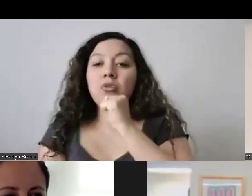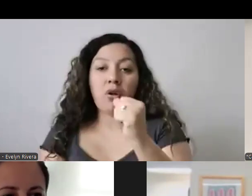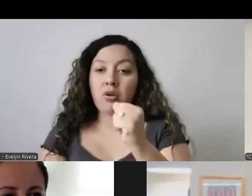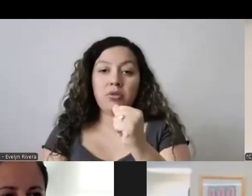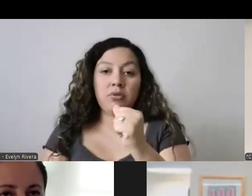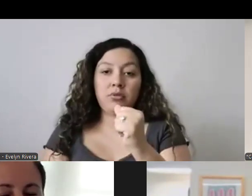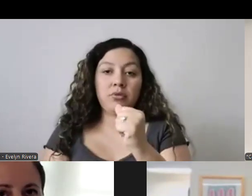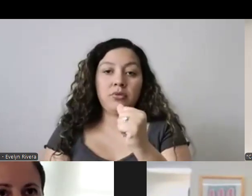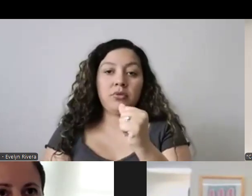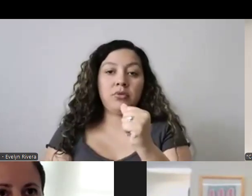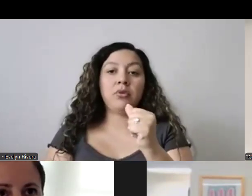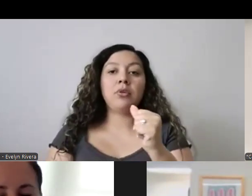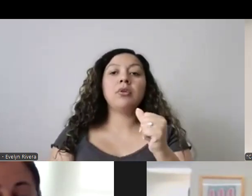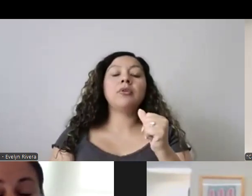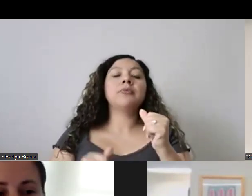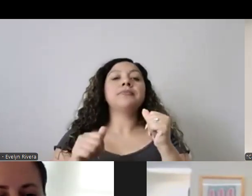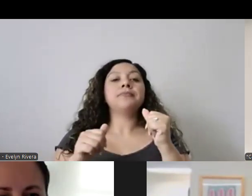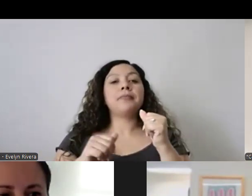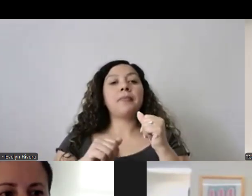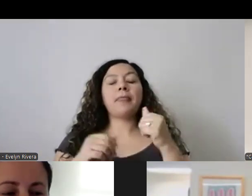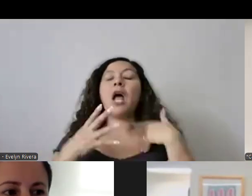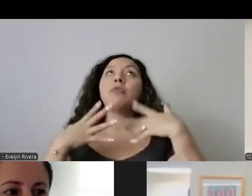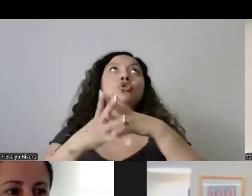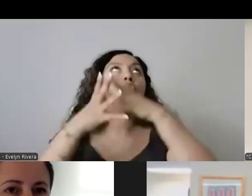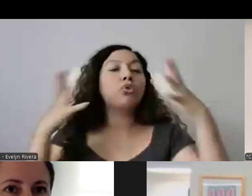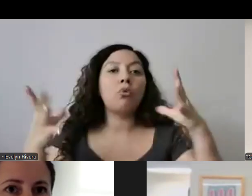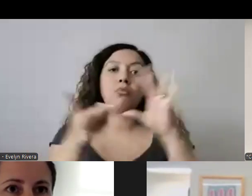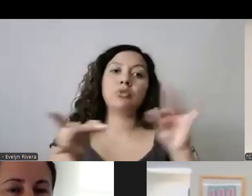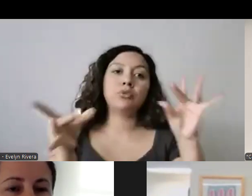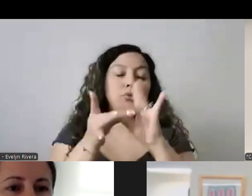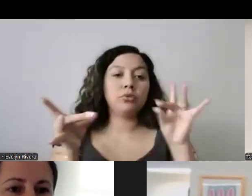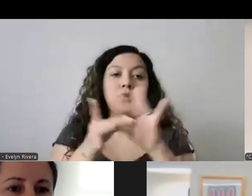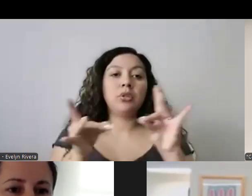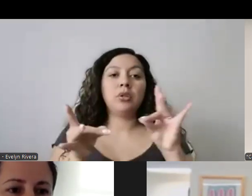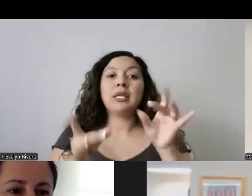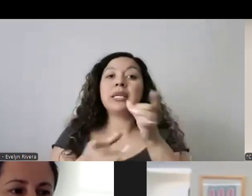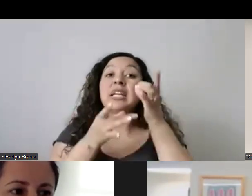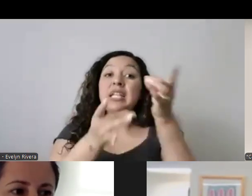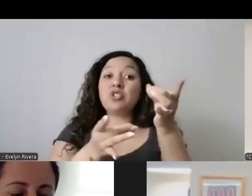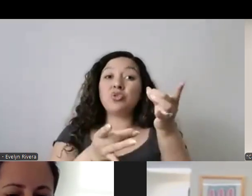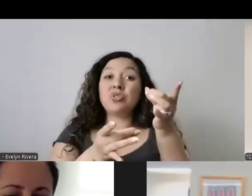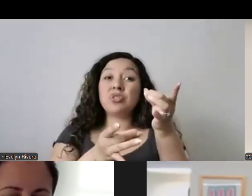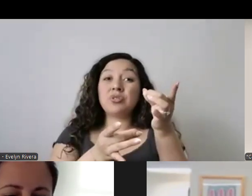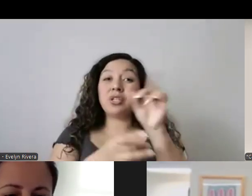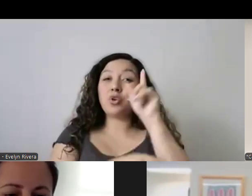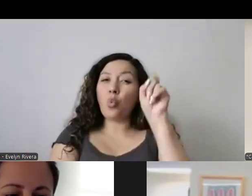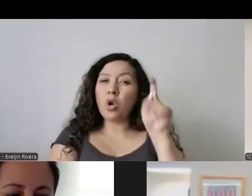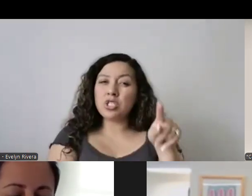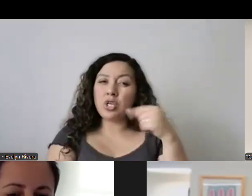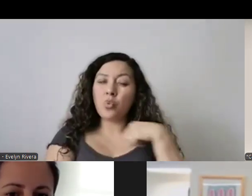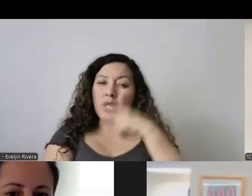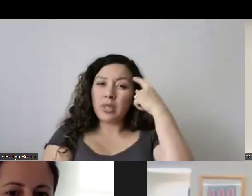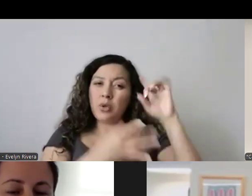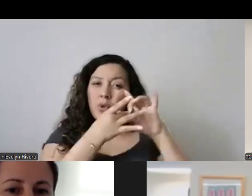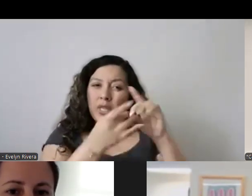done. I'll end because there's so much to say around here. The interesting question also when we think about interventions is